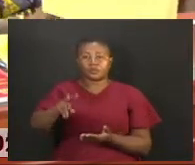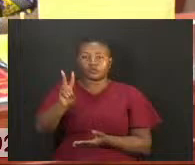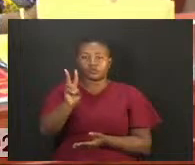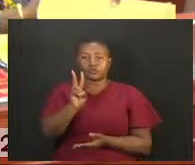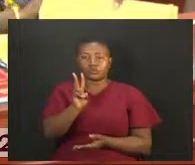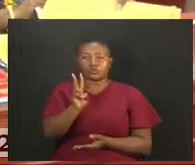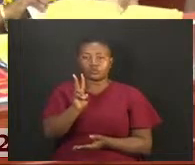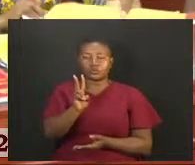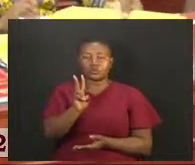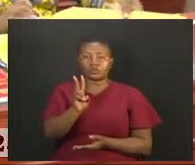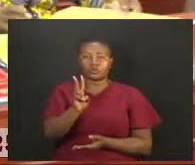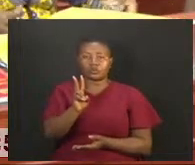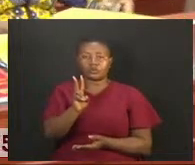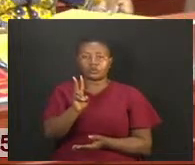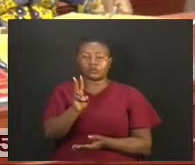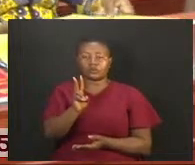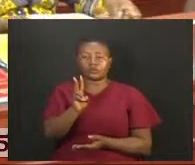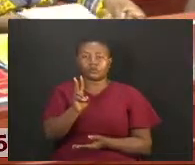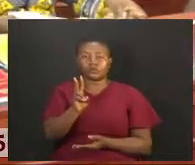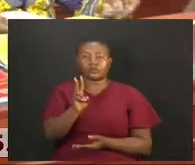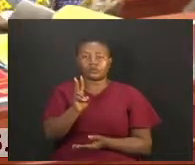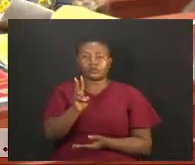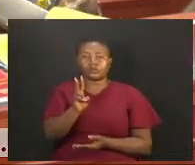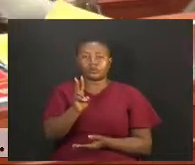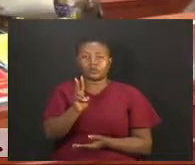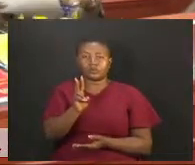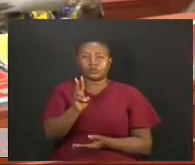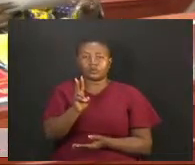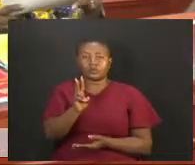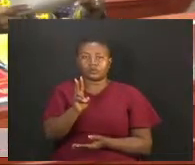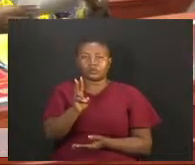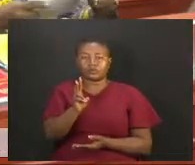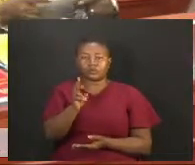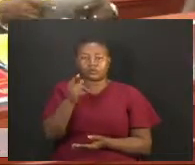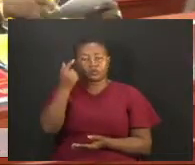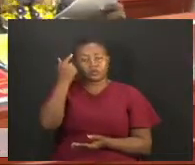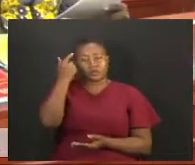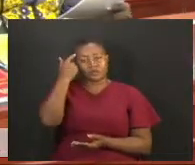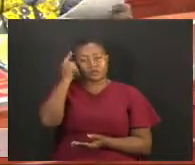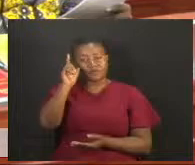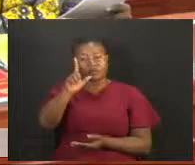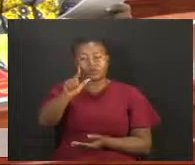of the lamentation series.